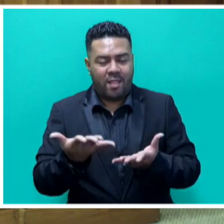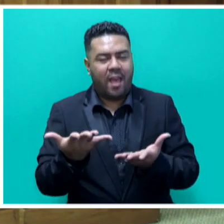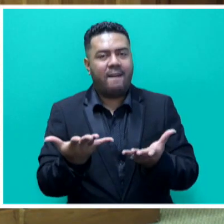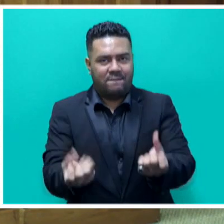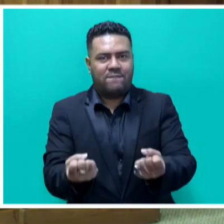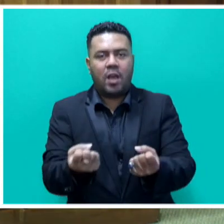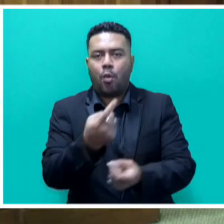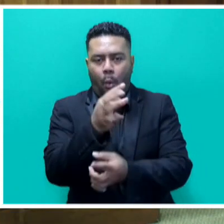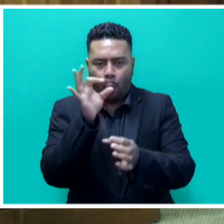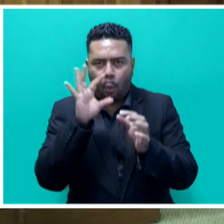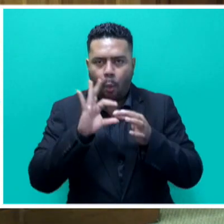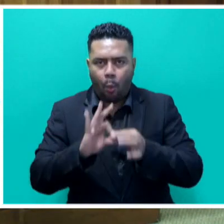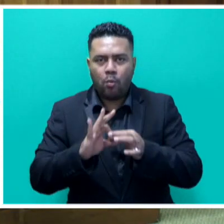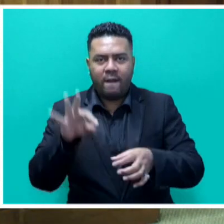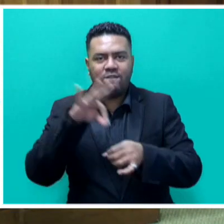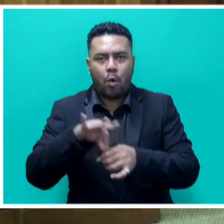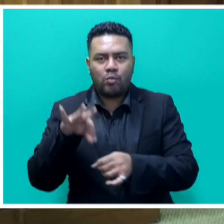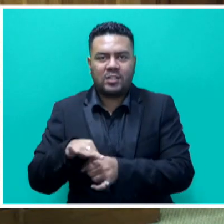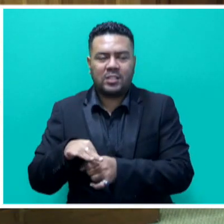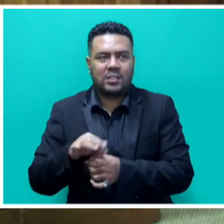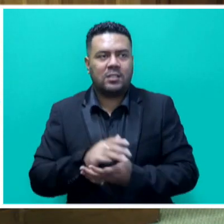of votes by ballot.